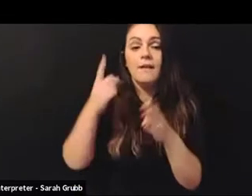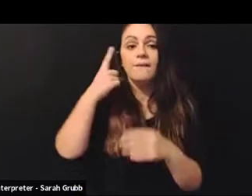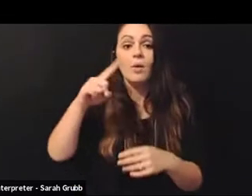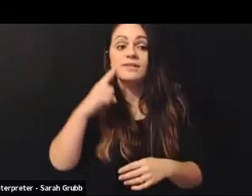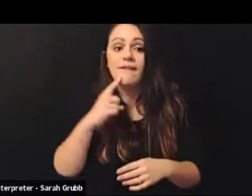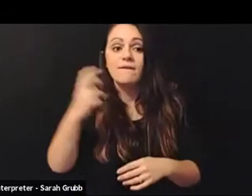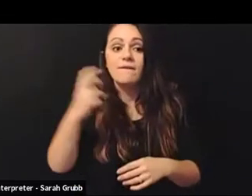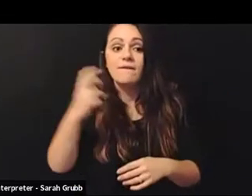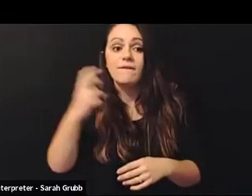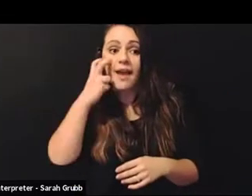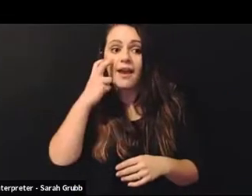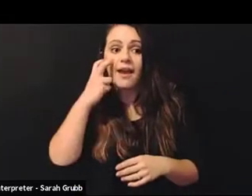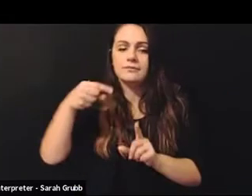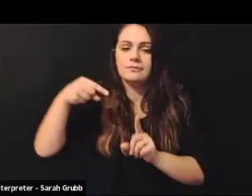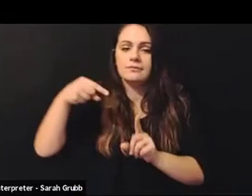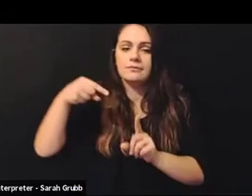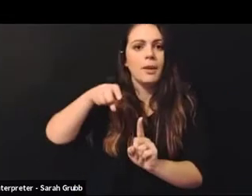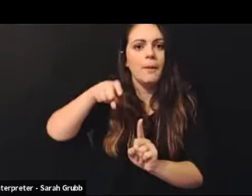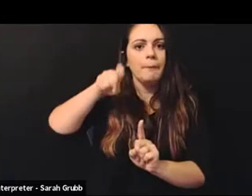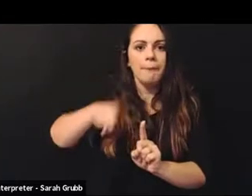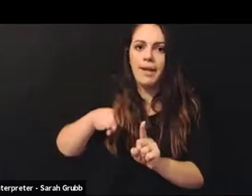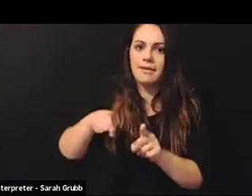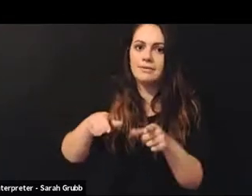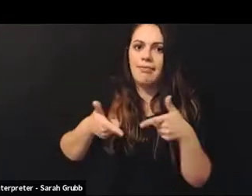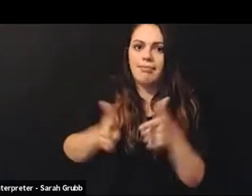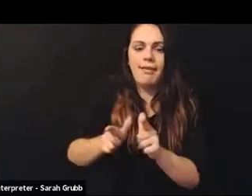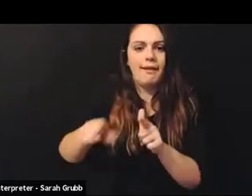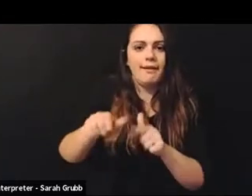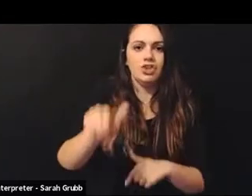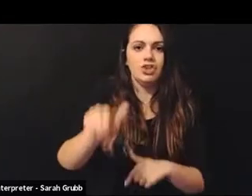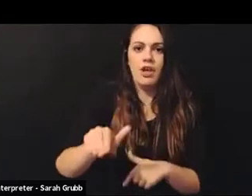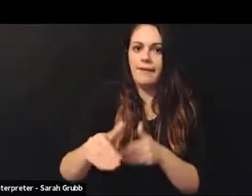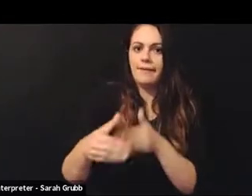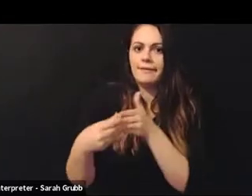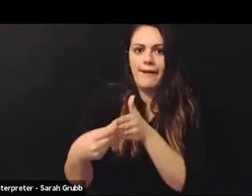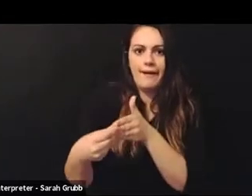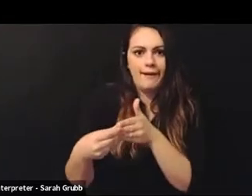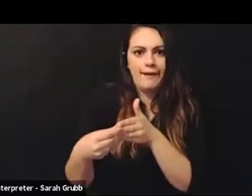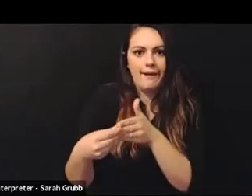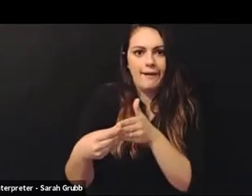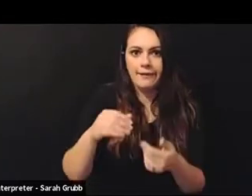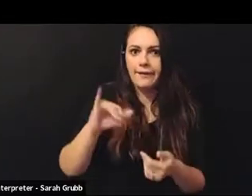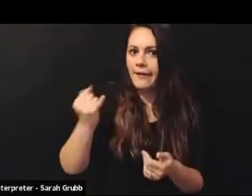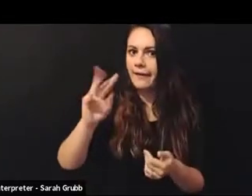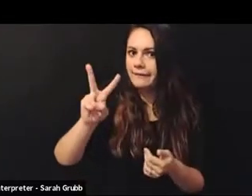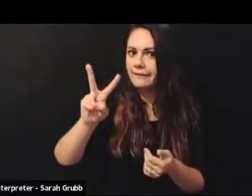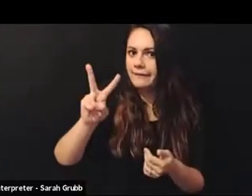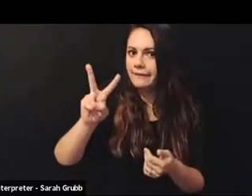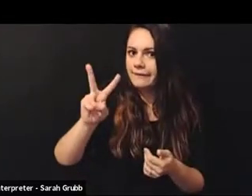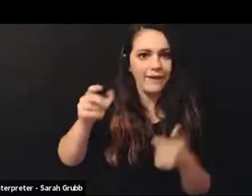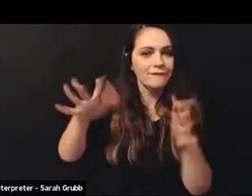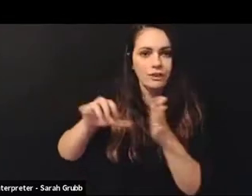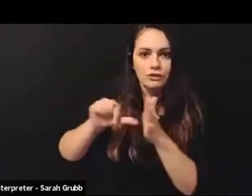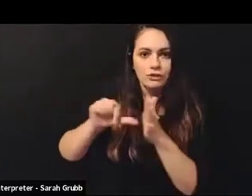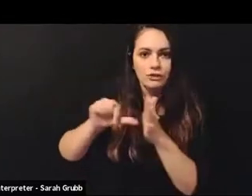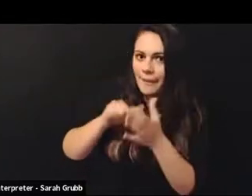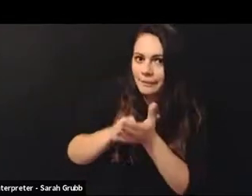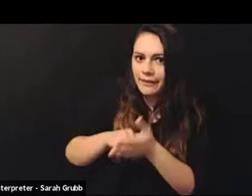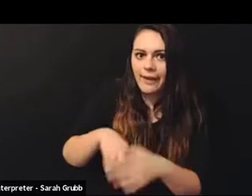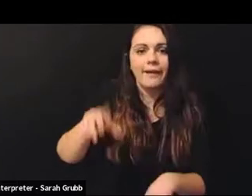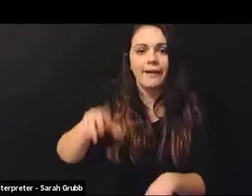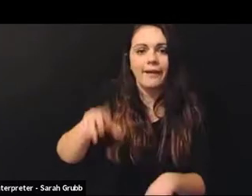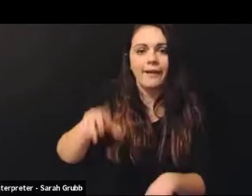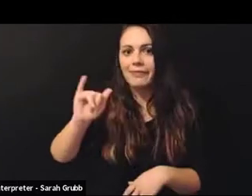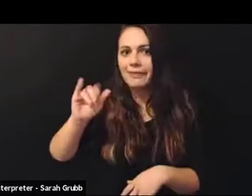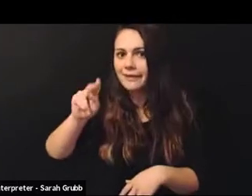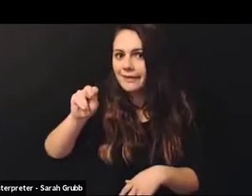to it has to be child guided. We know that. We know that from Jan van Dyck. We know that from Kathy Nelson. We know that from David Brown. We know that